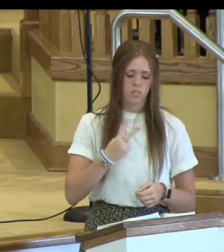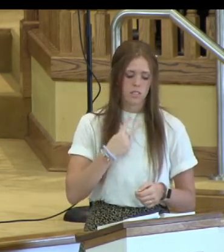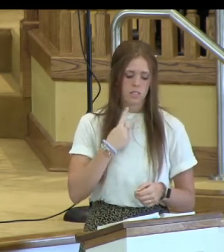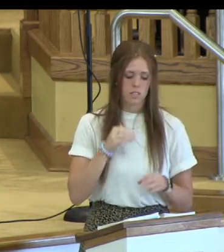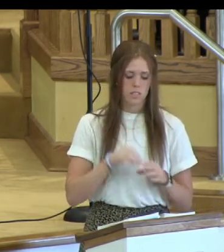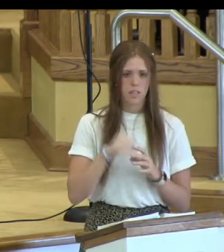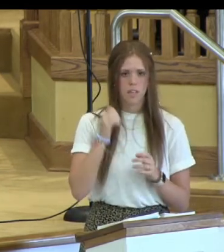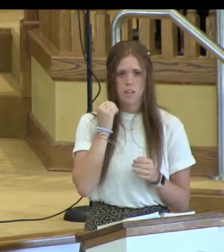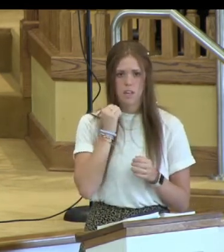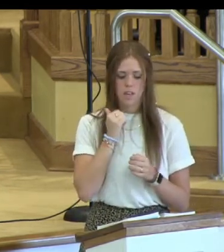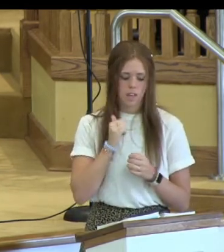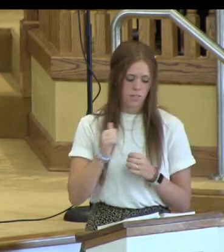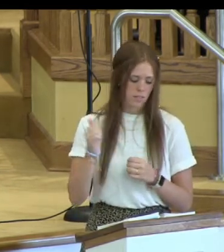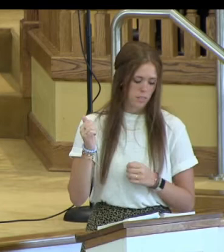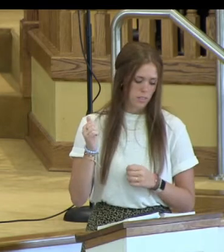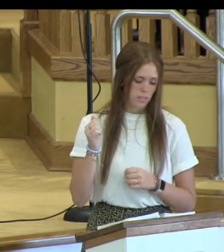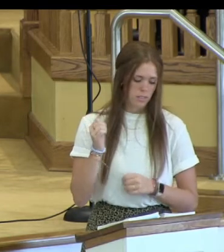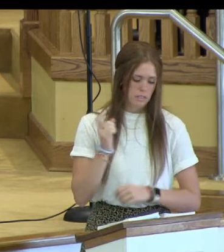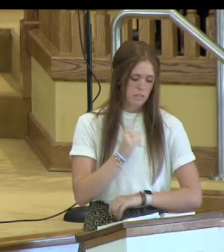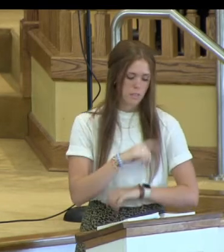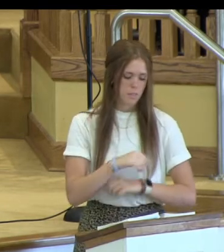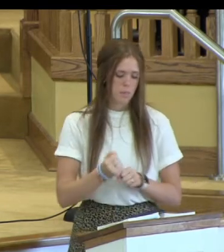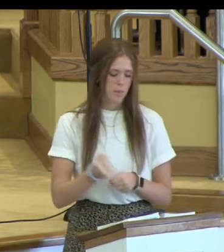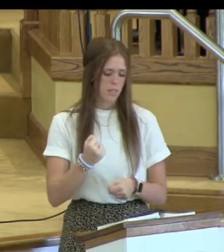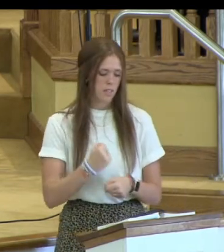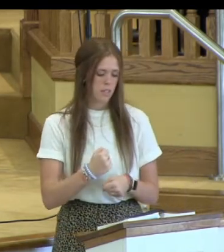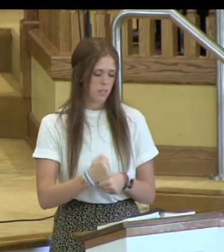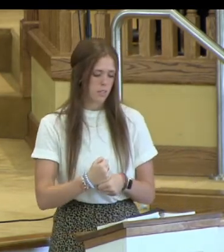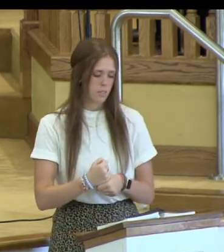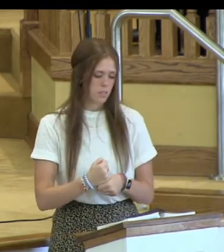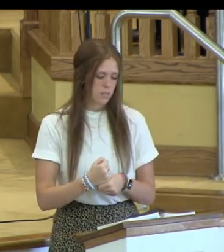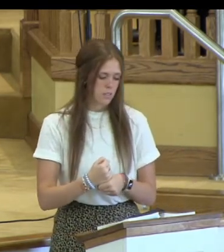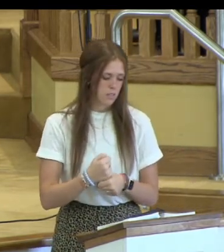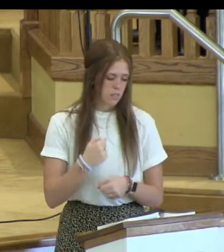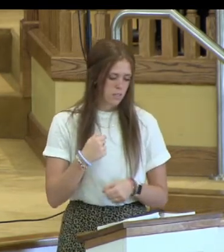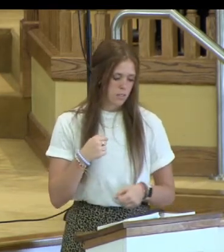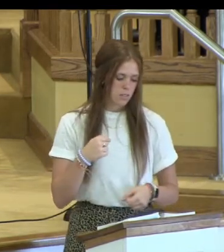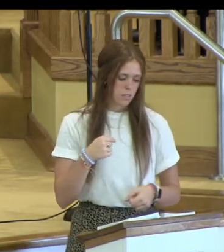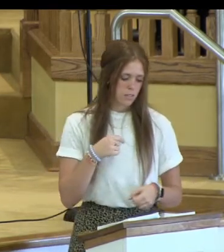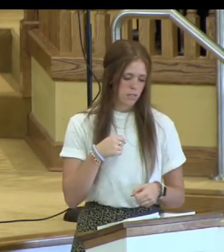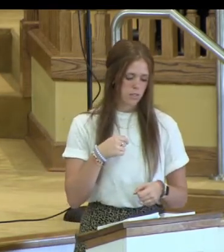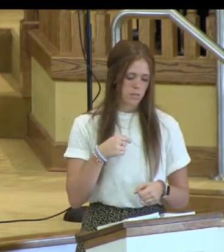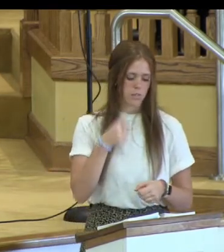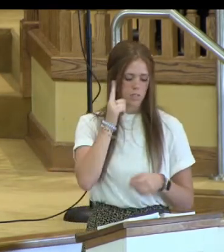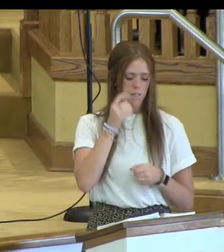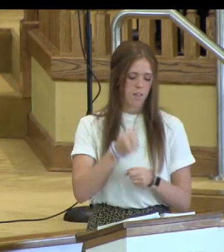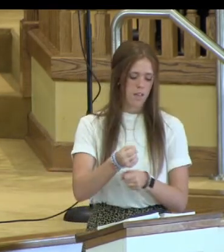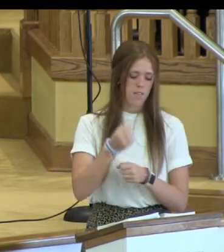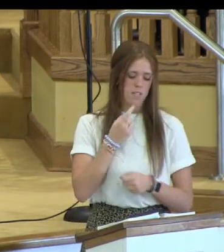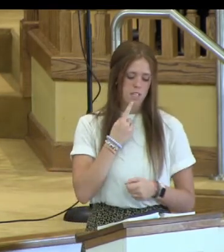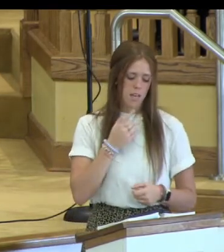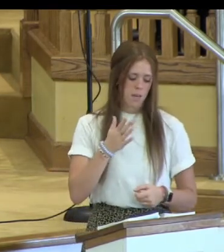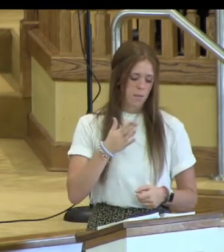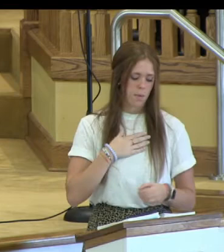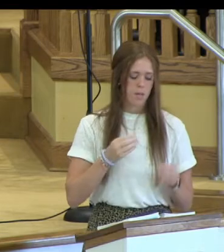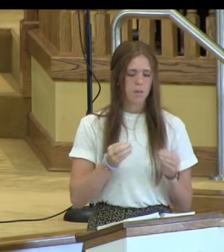every line, making each faithful say, sing it out, more.